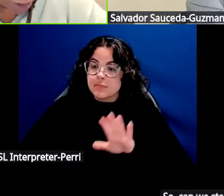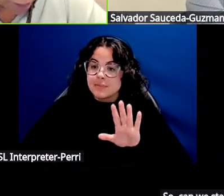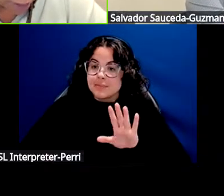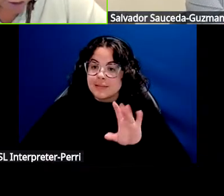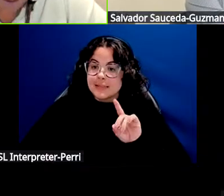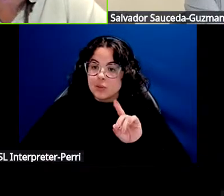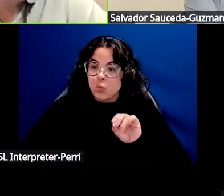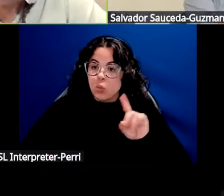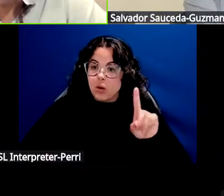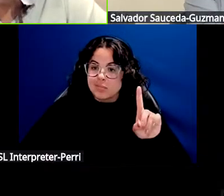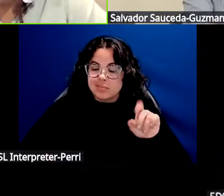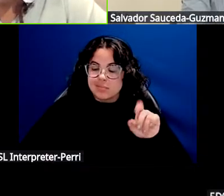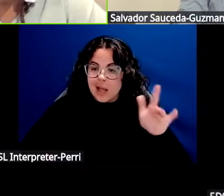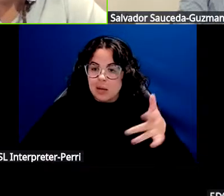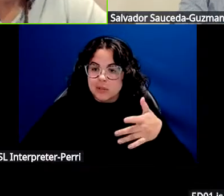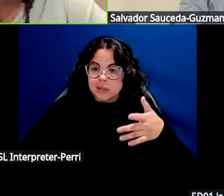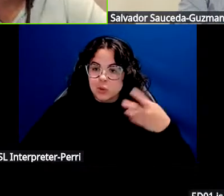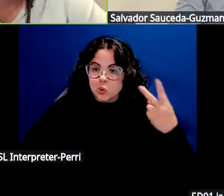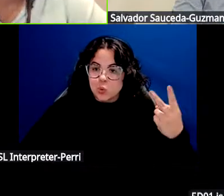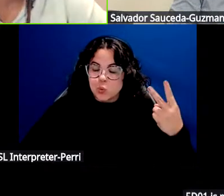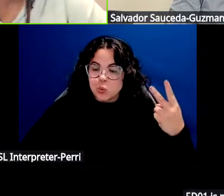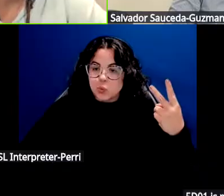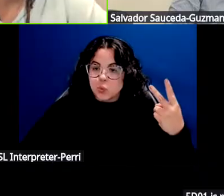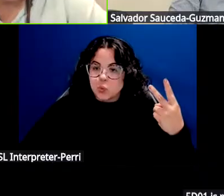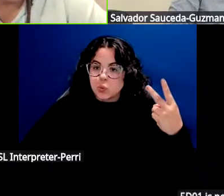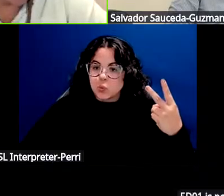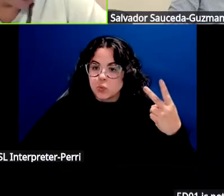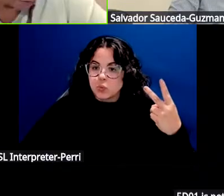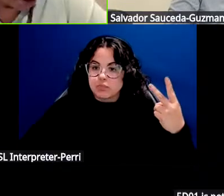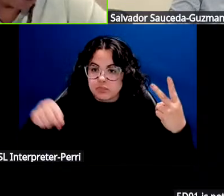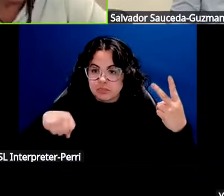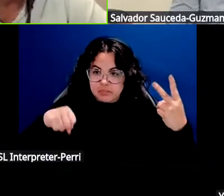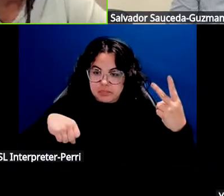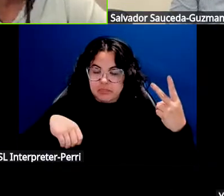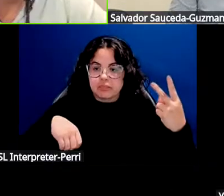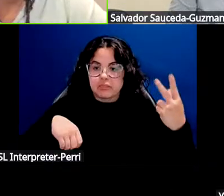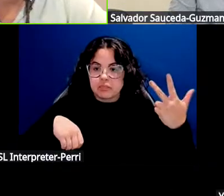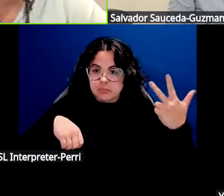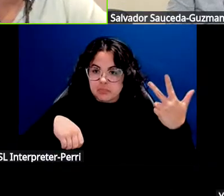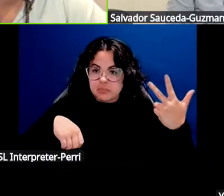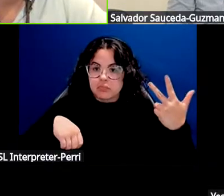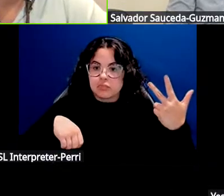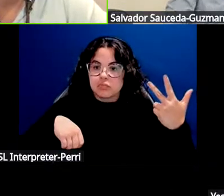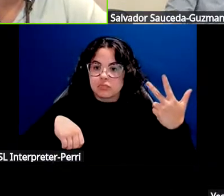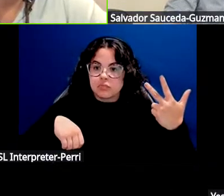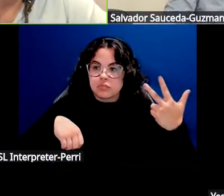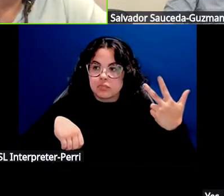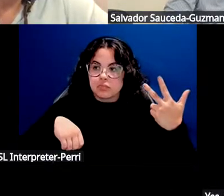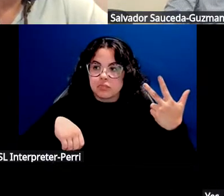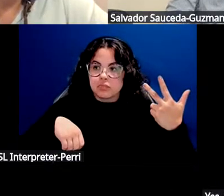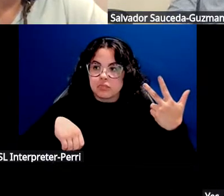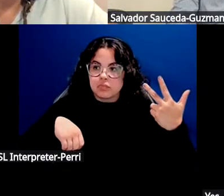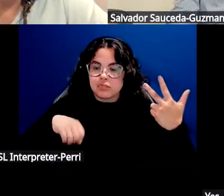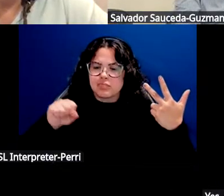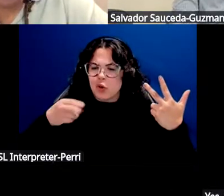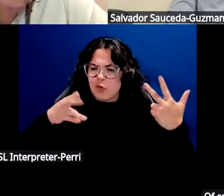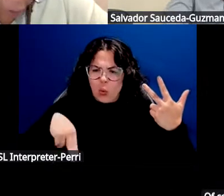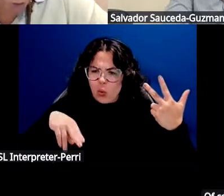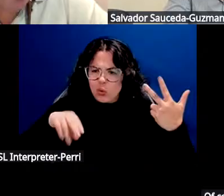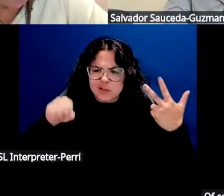5D01 is not here. 5D02, yes. 5D03, Of course,